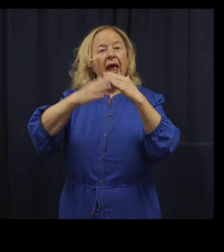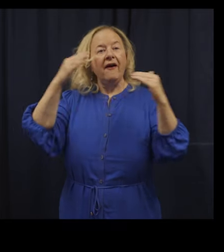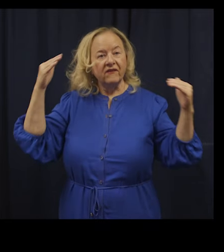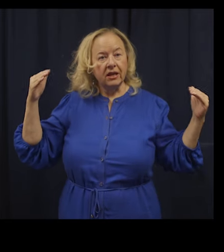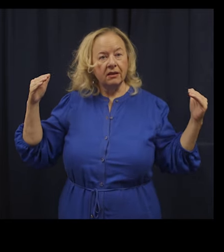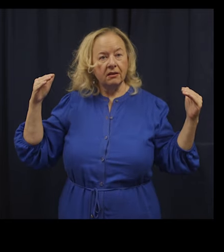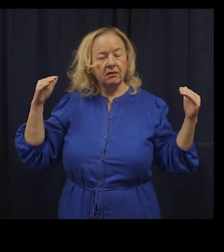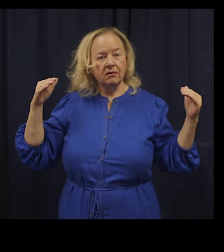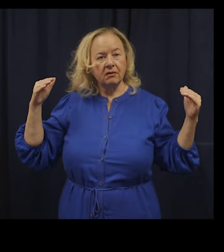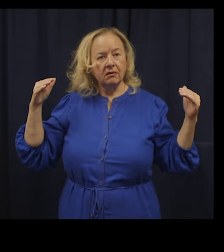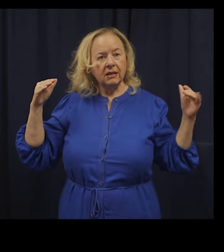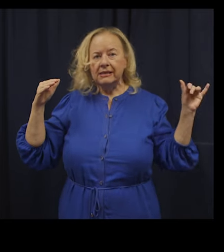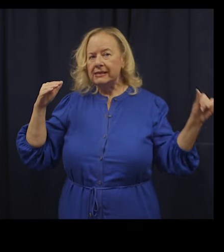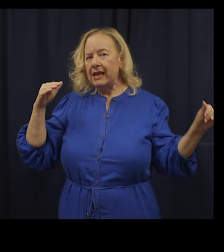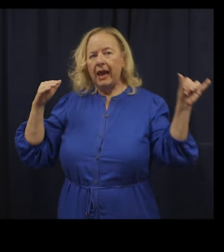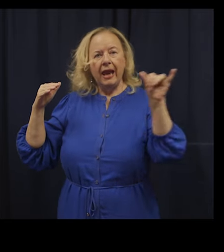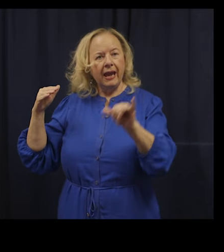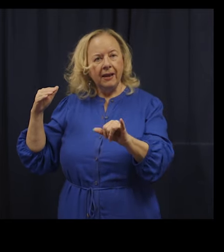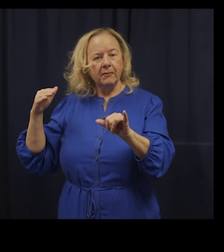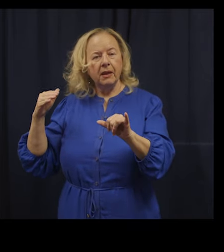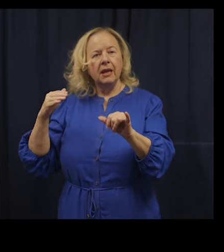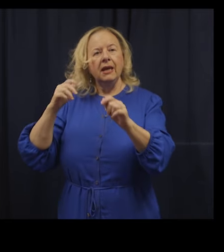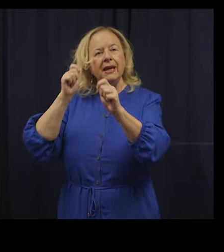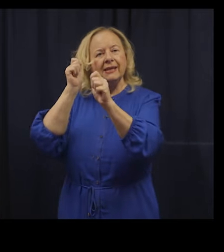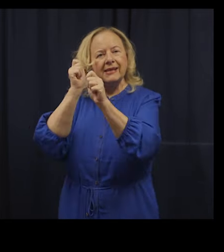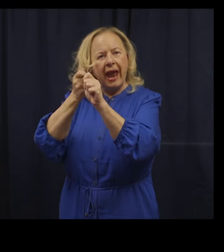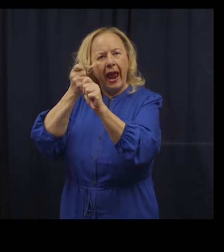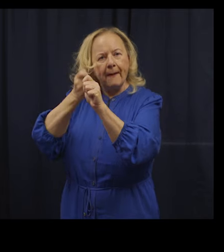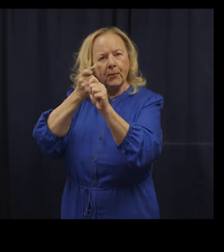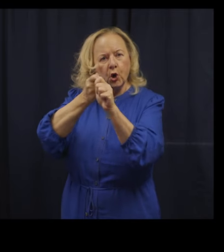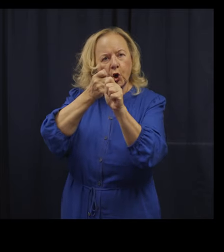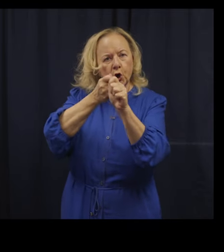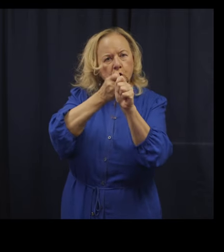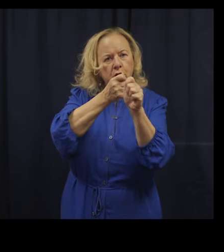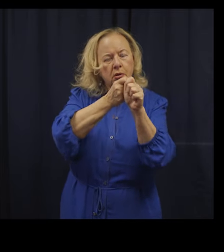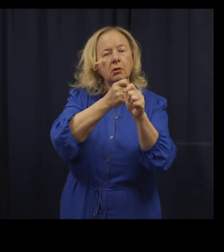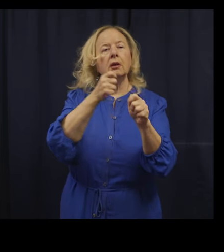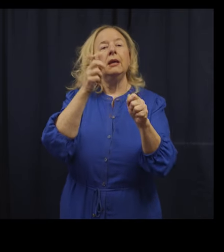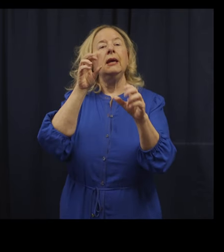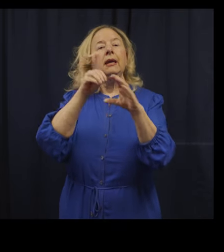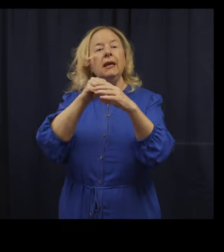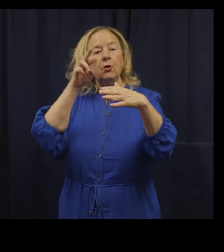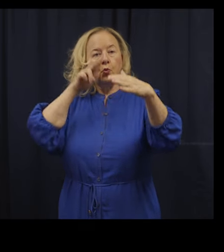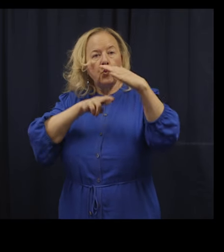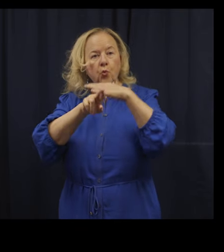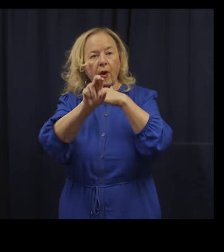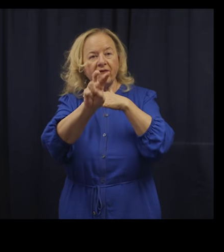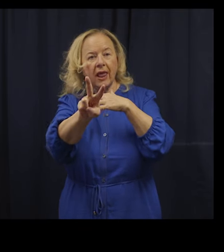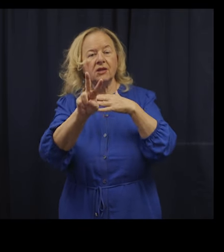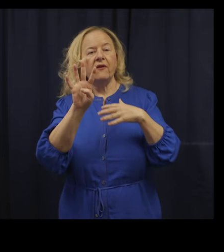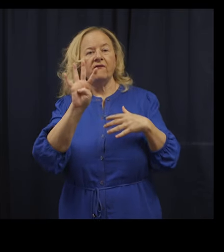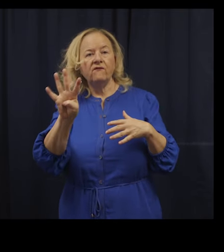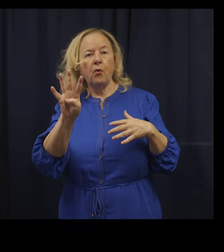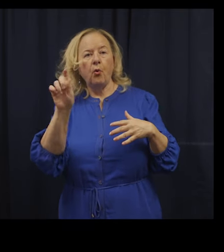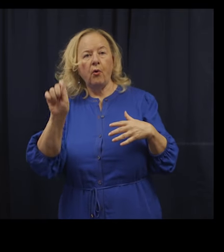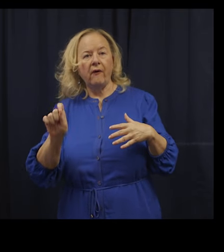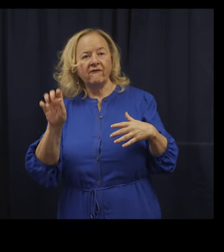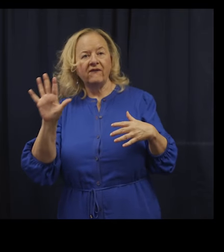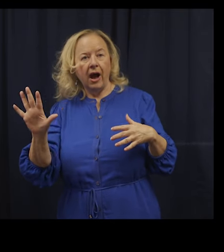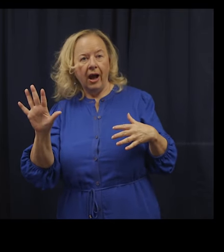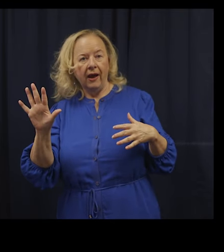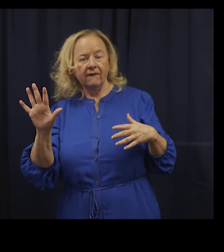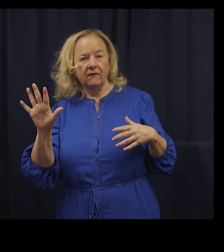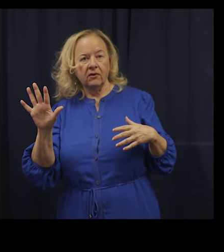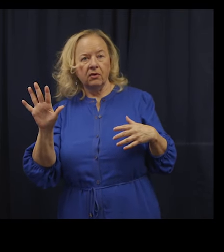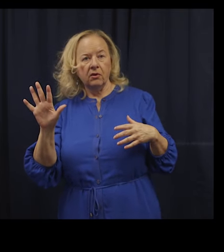is of hammered work. Now look at Revelation chapter 4, verse 5.